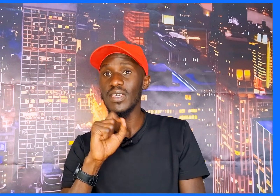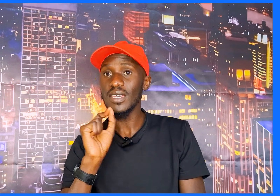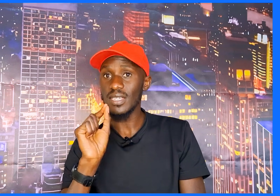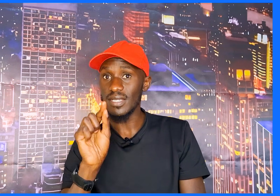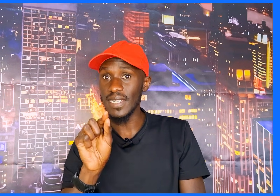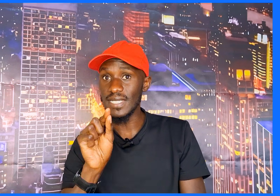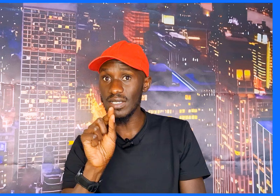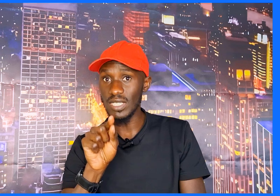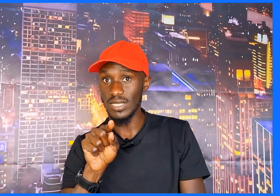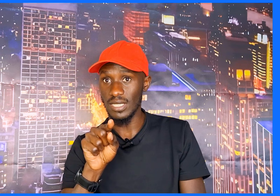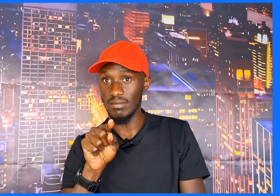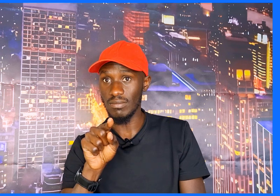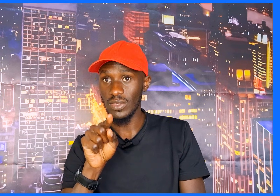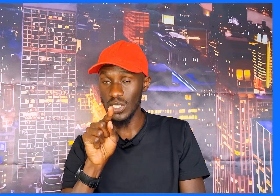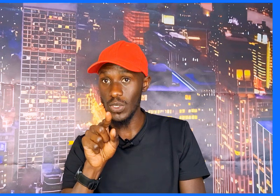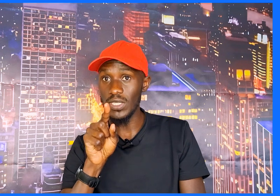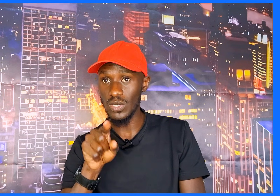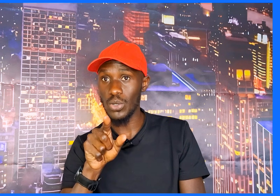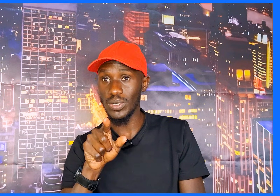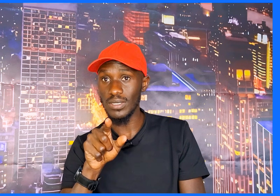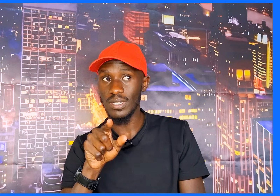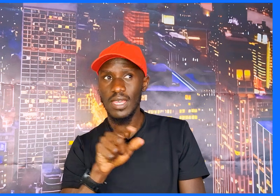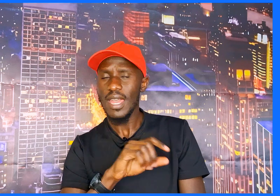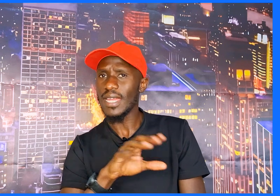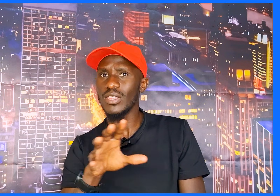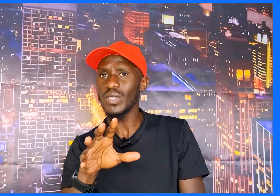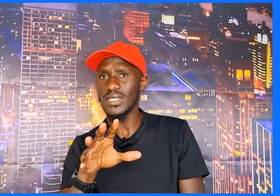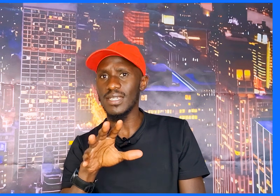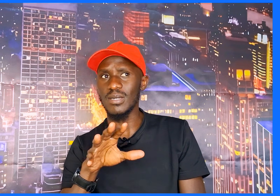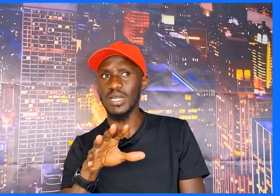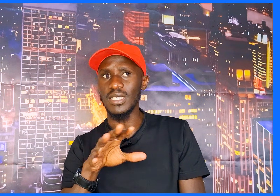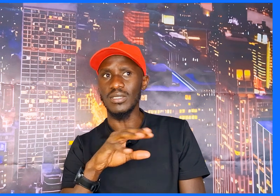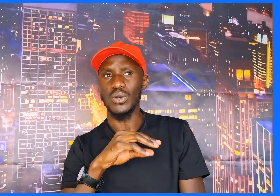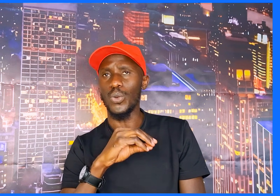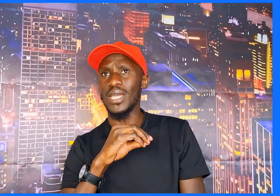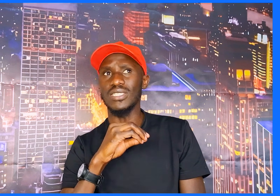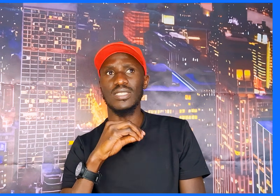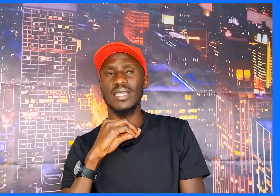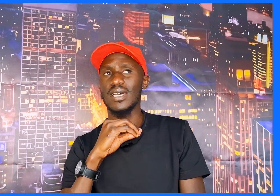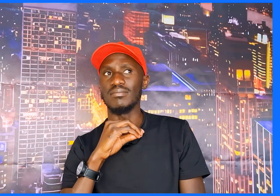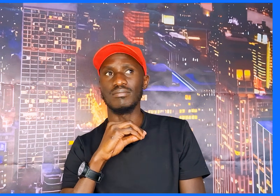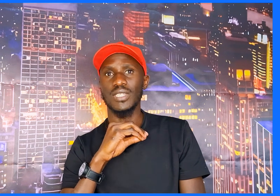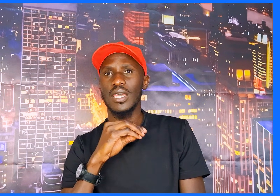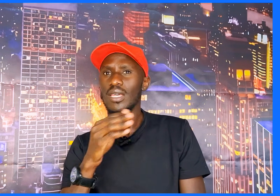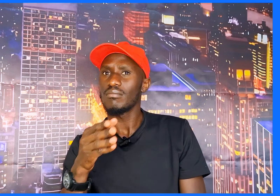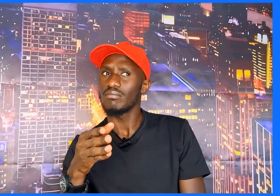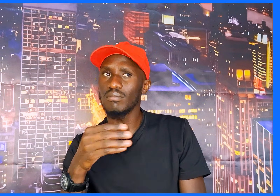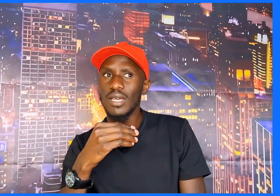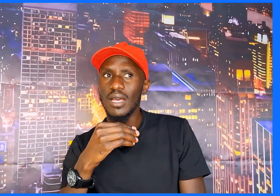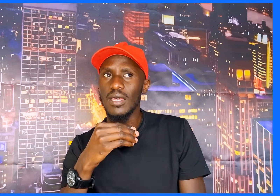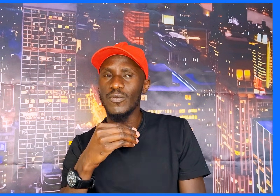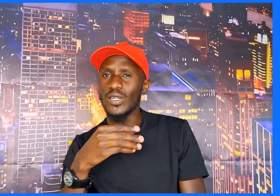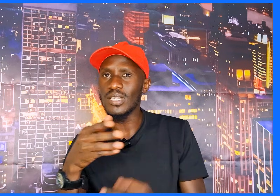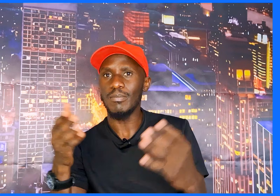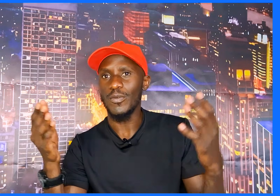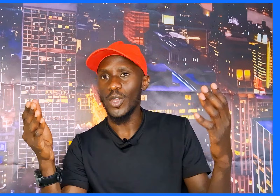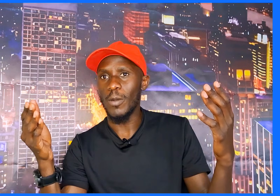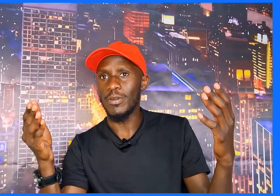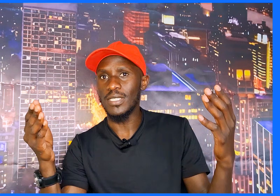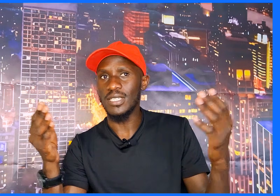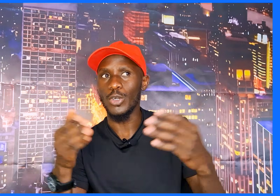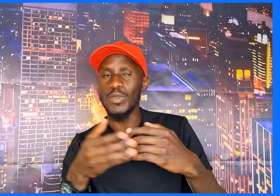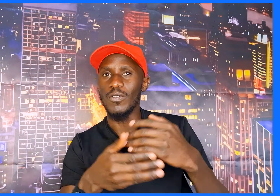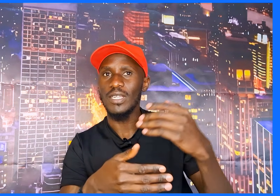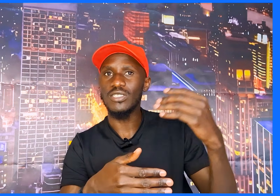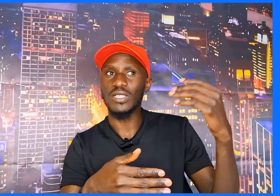here. Data renting. That's what it's called. Another one is data mining, where just for example, if